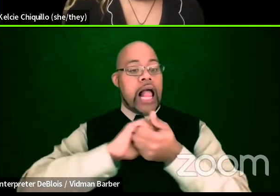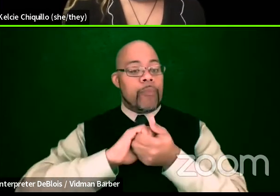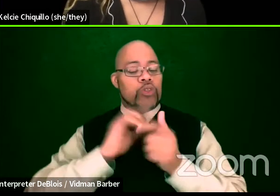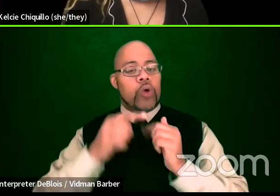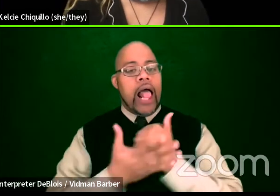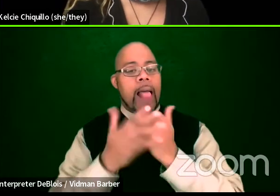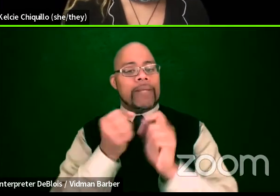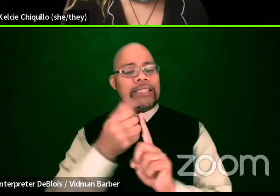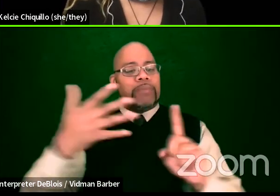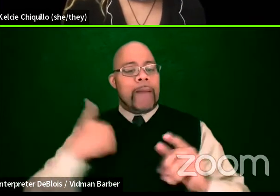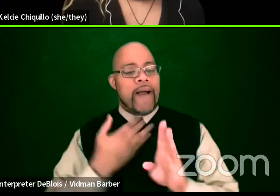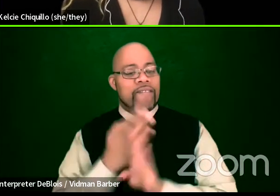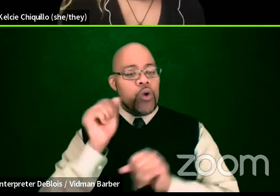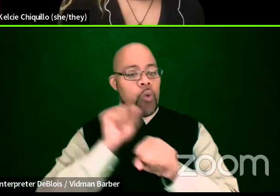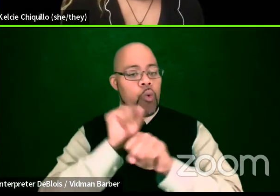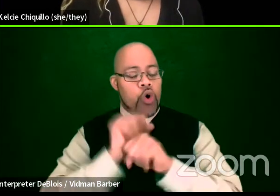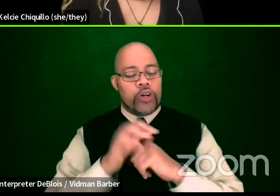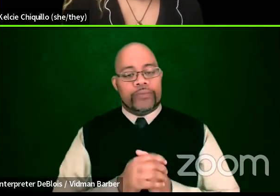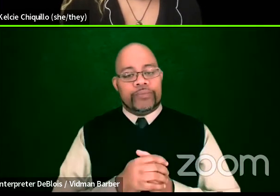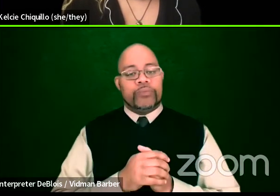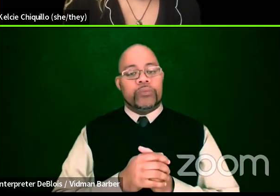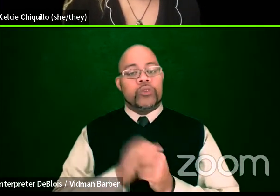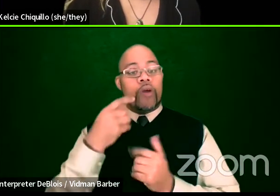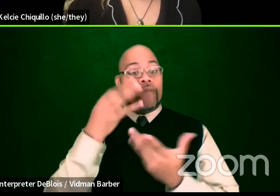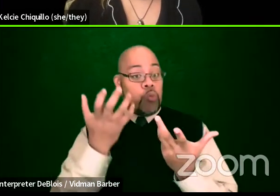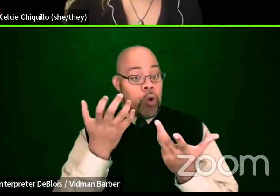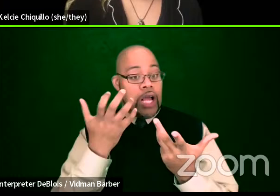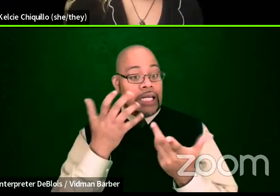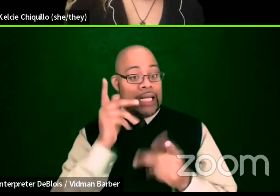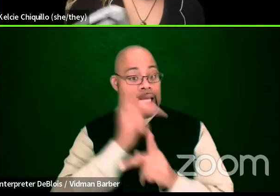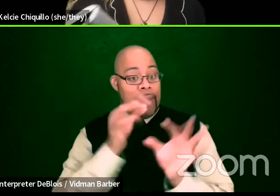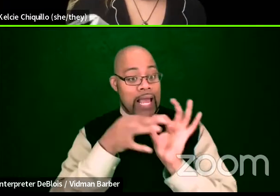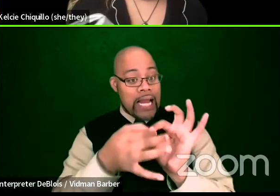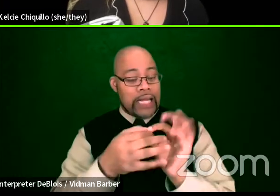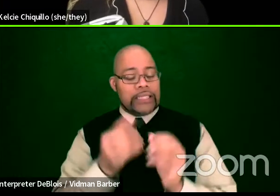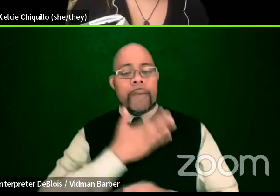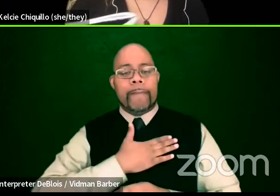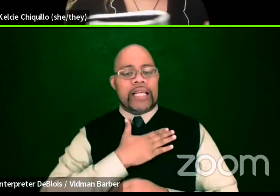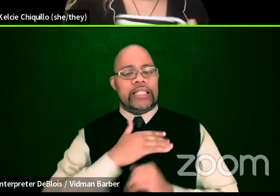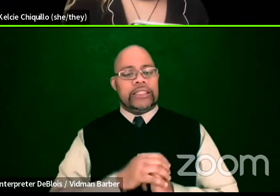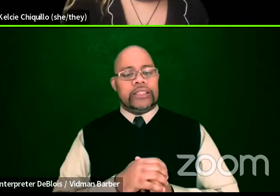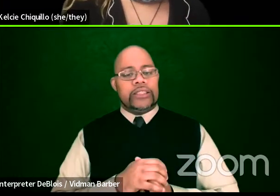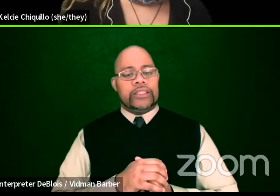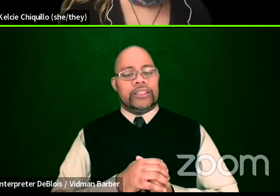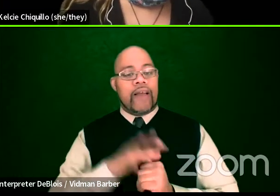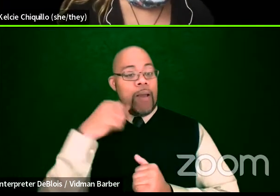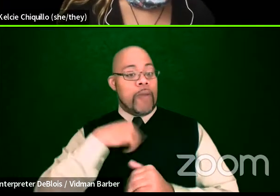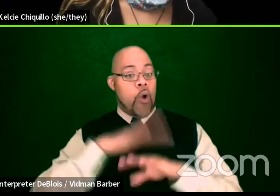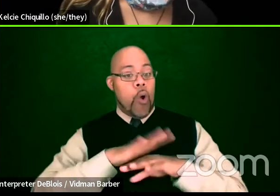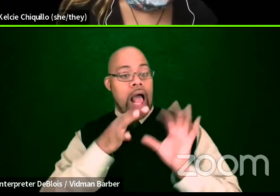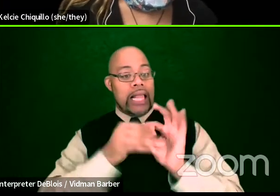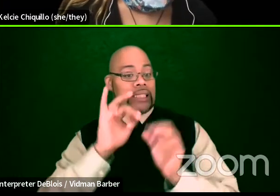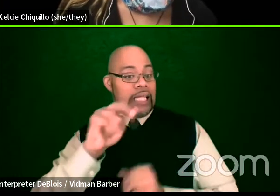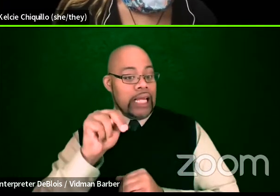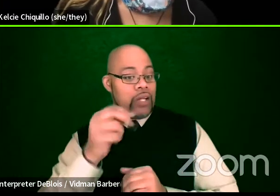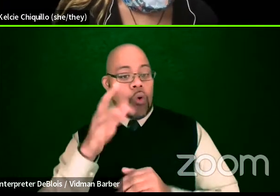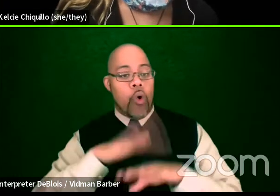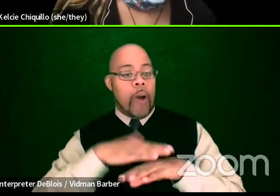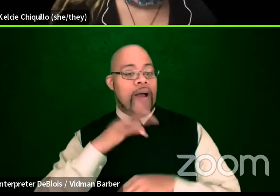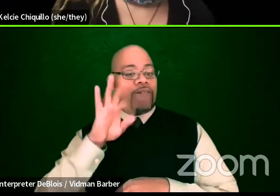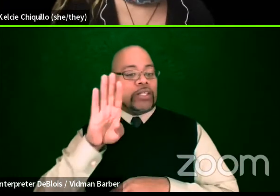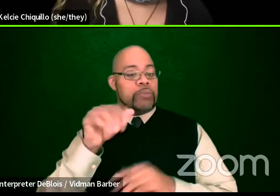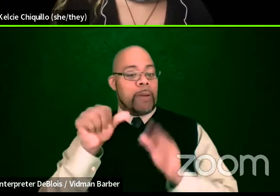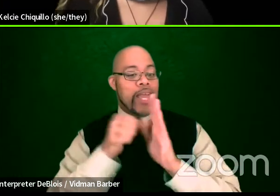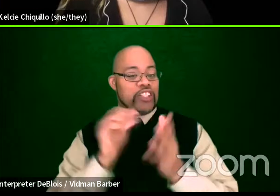help expand my fieldwork. So if you'd like to stay connected, please find me on LinkedIn or on my Facebook